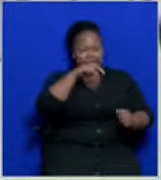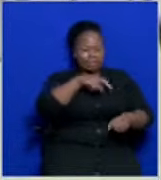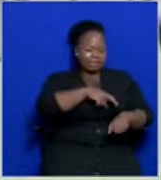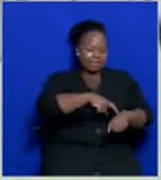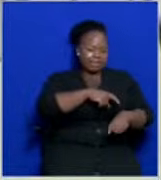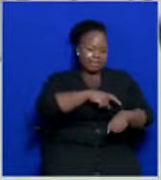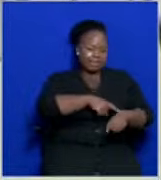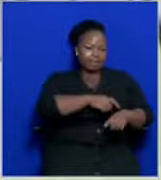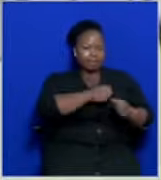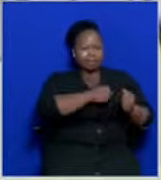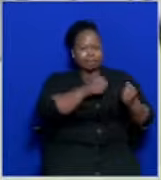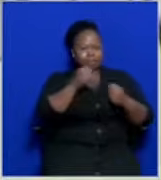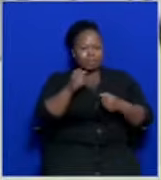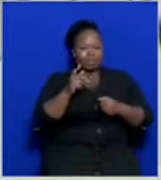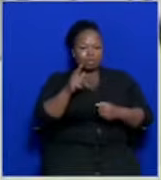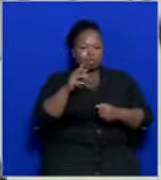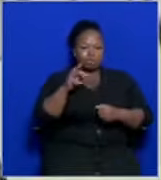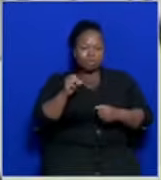and kilos and